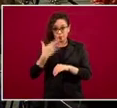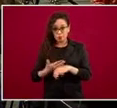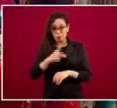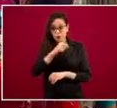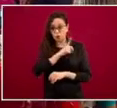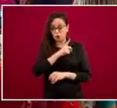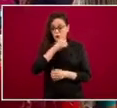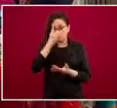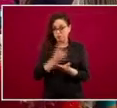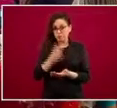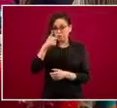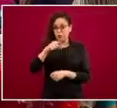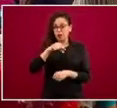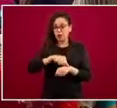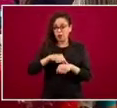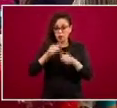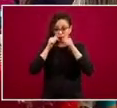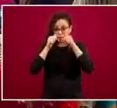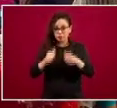So